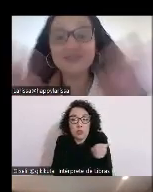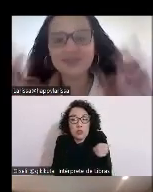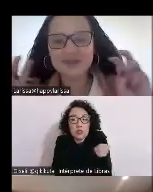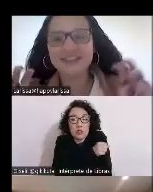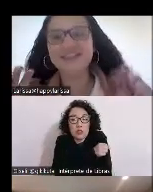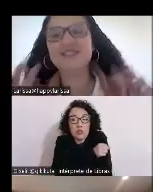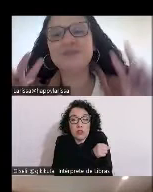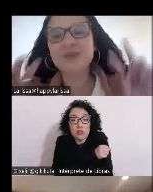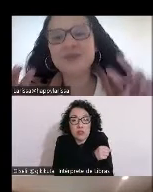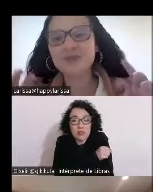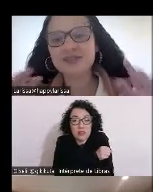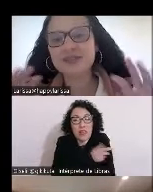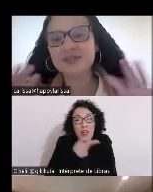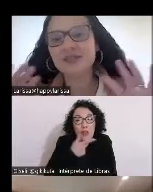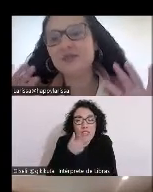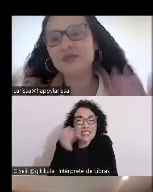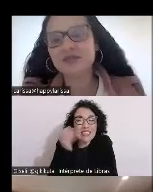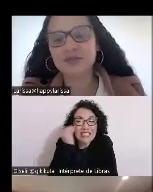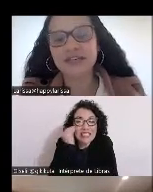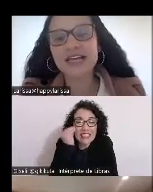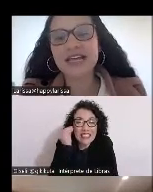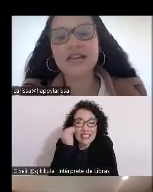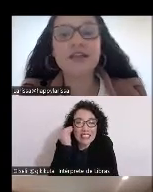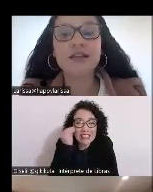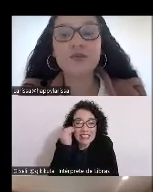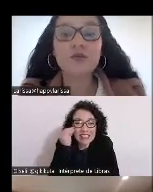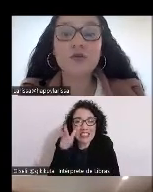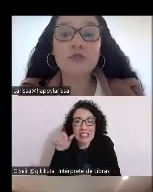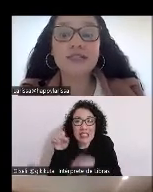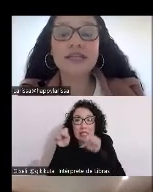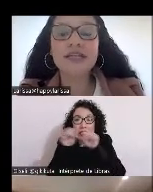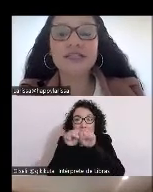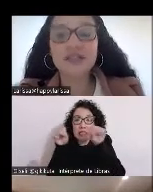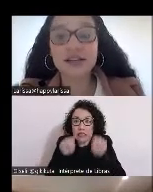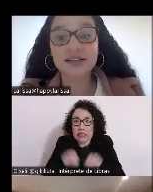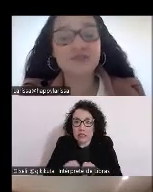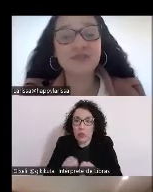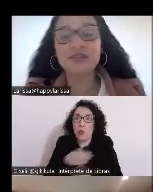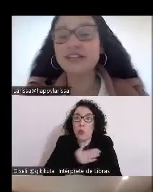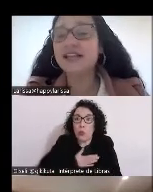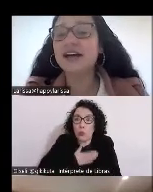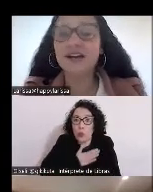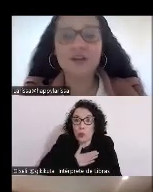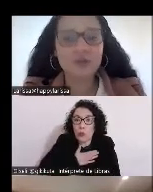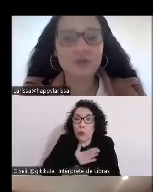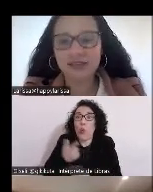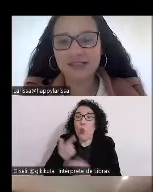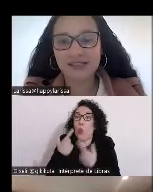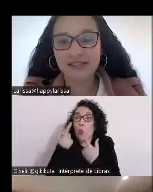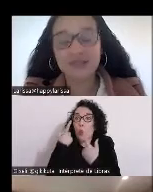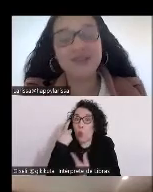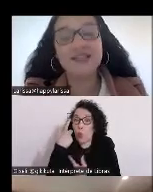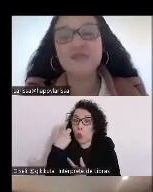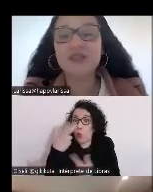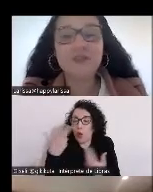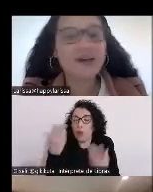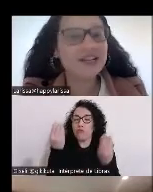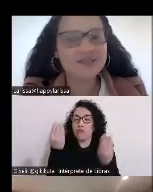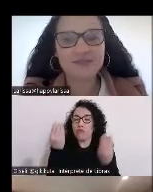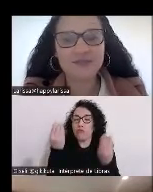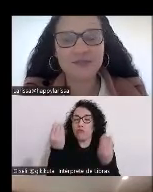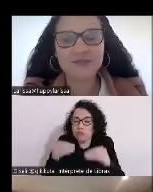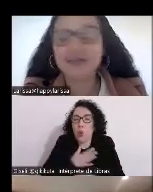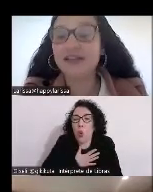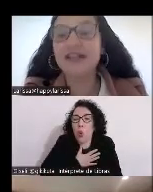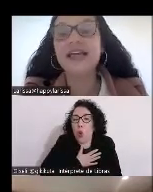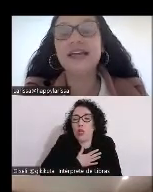ela experimentou esse sistema Renzulli e ela colocou os interesses dela e ela falou que ela ama poesia. É o que ela repetia mais